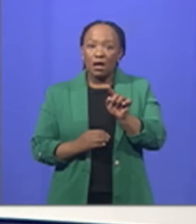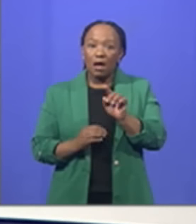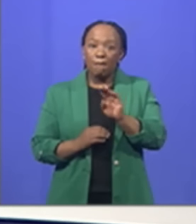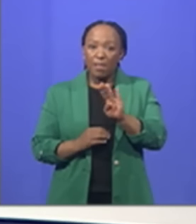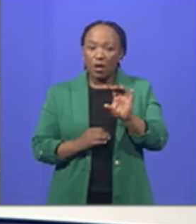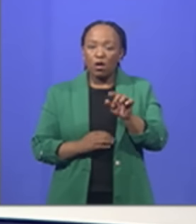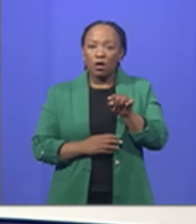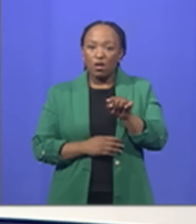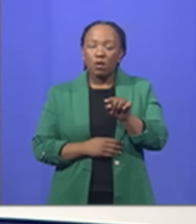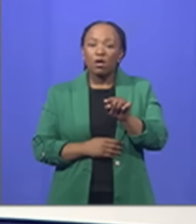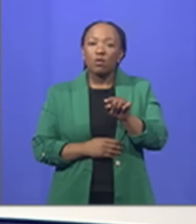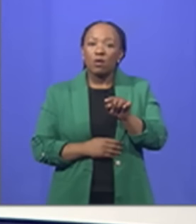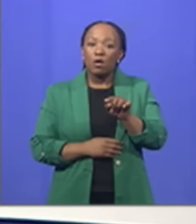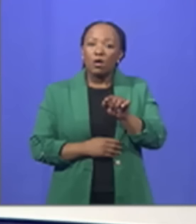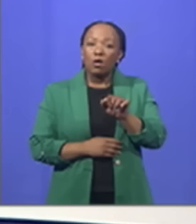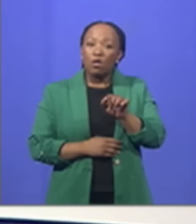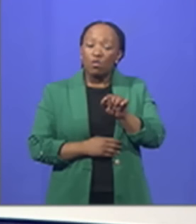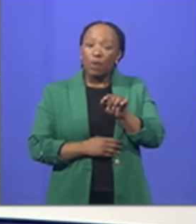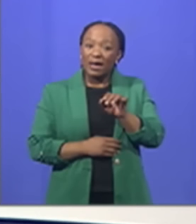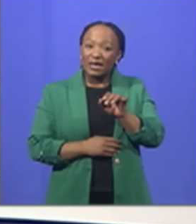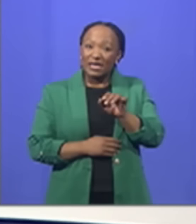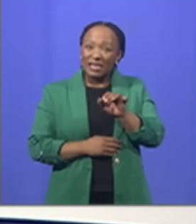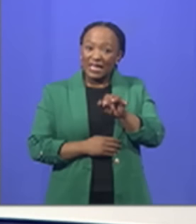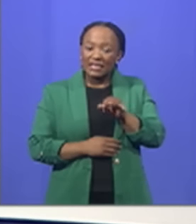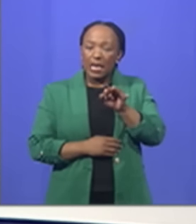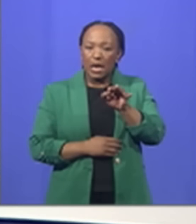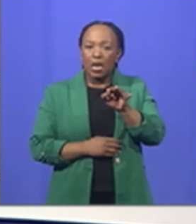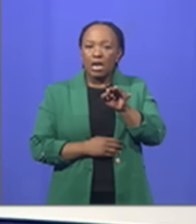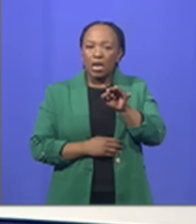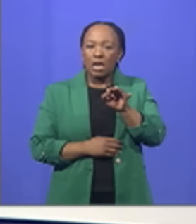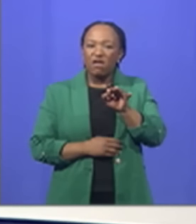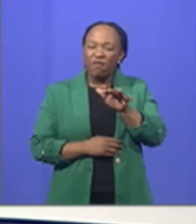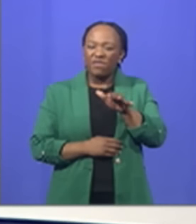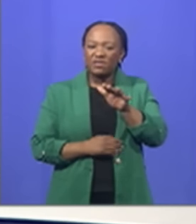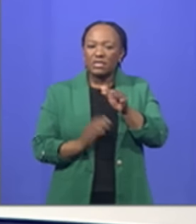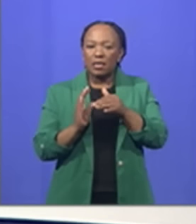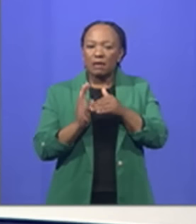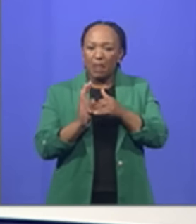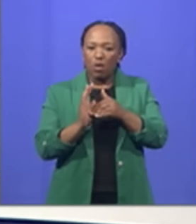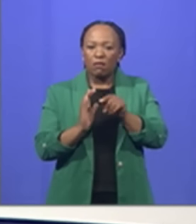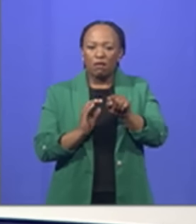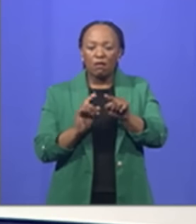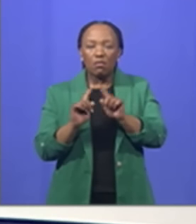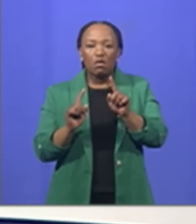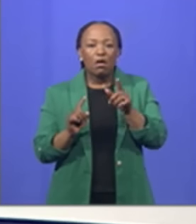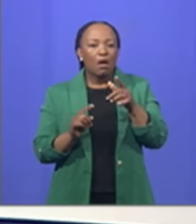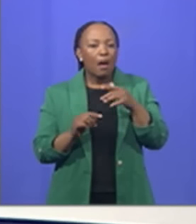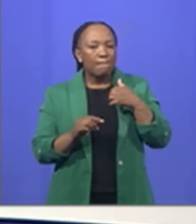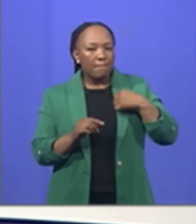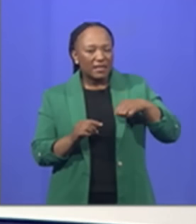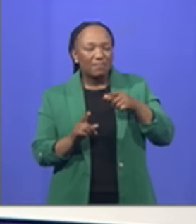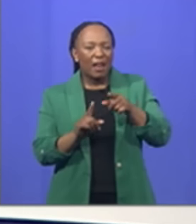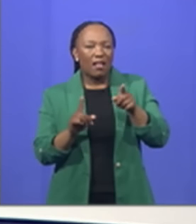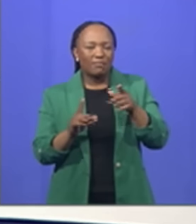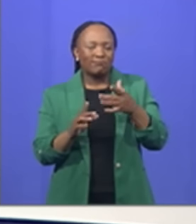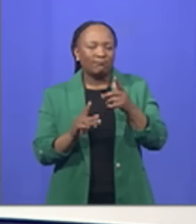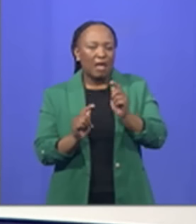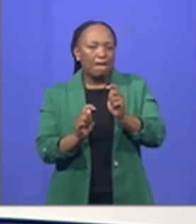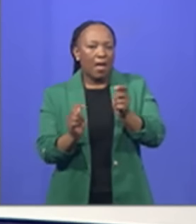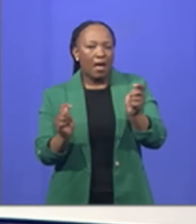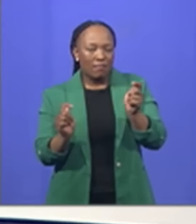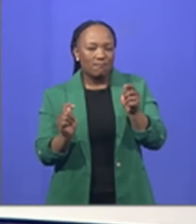tše 13.5. Kgoro e re mašeleng ao a tla biego ya le gore mebasepala yeo e tsaroga phoka ga kakang go